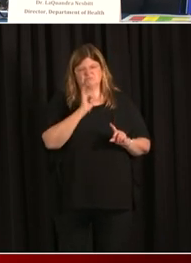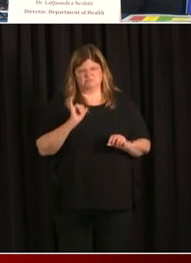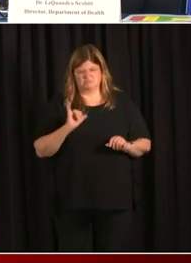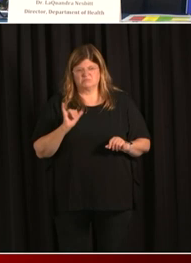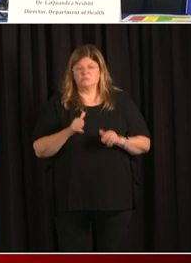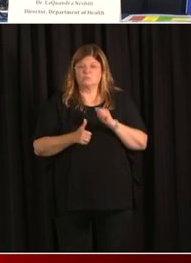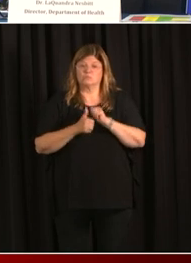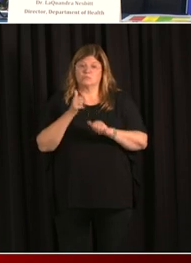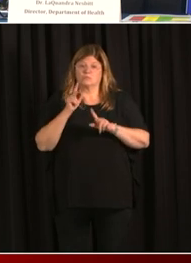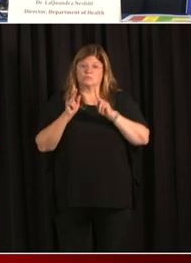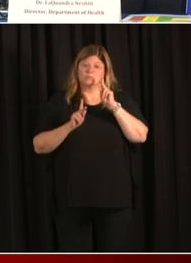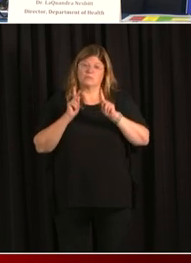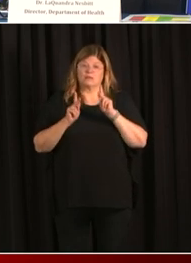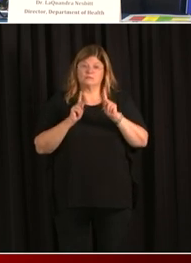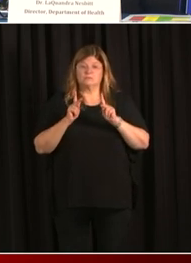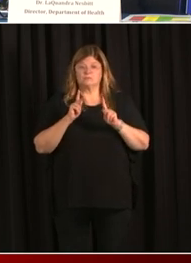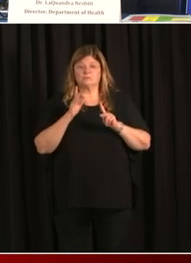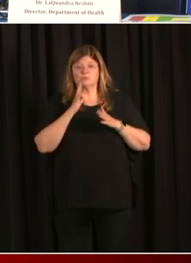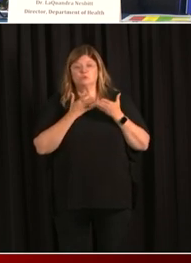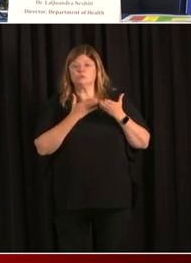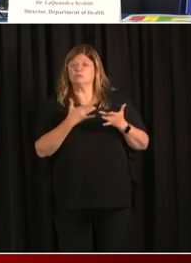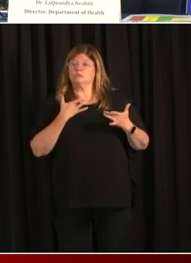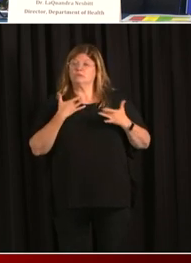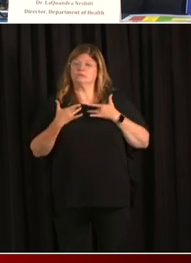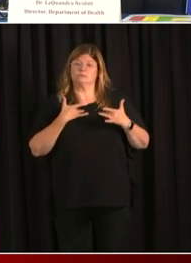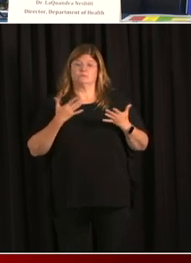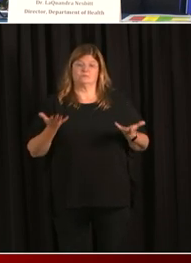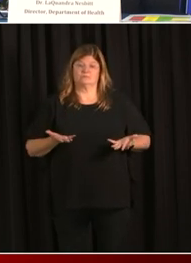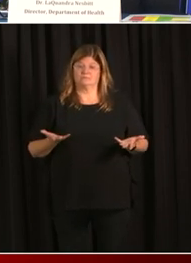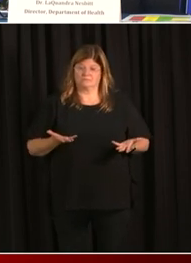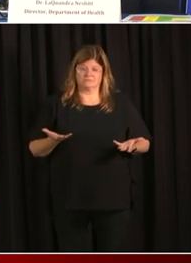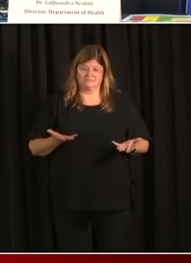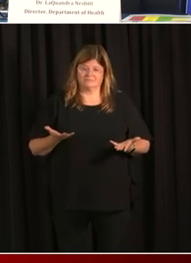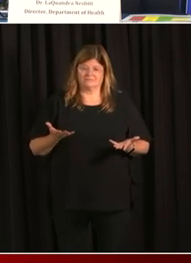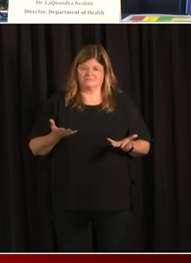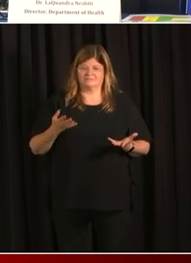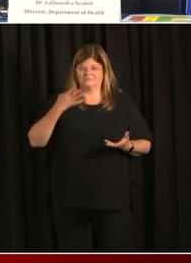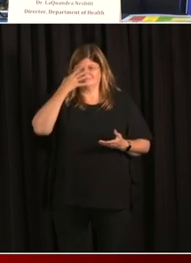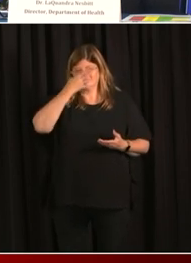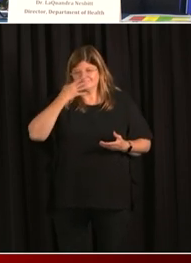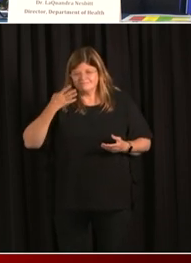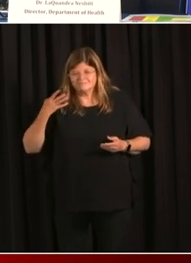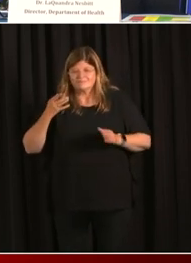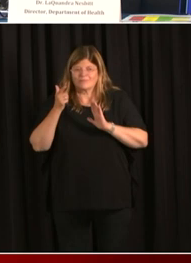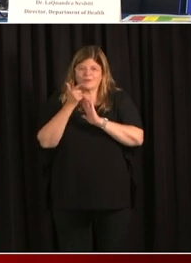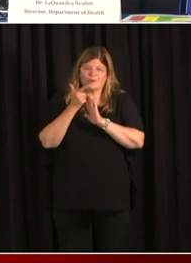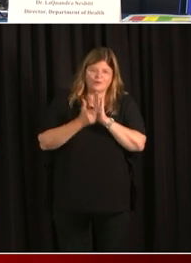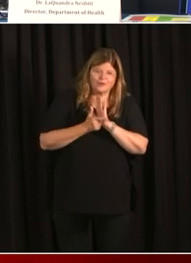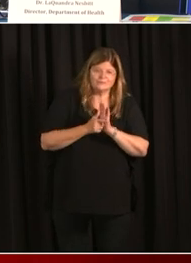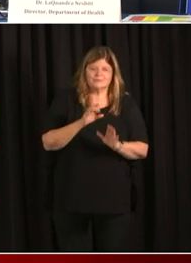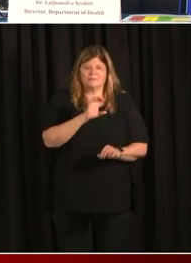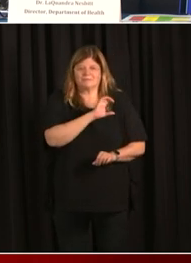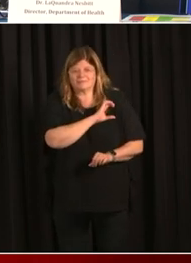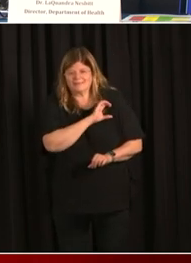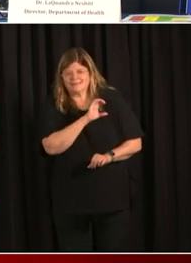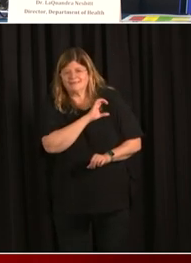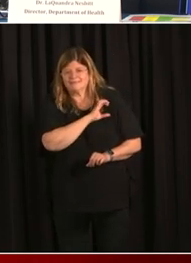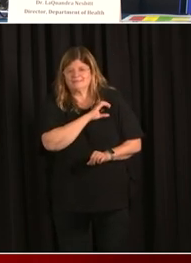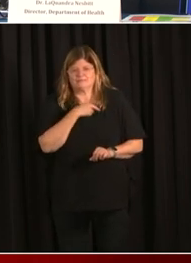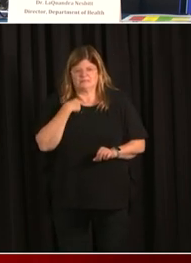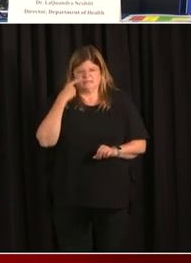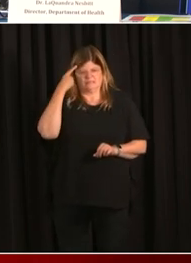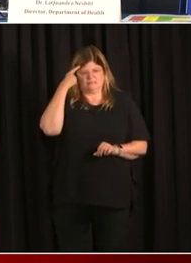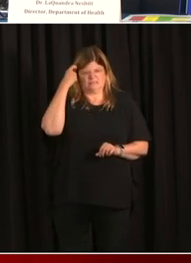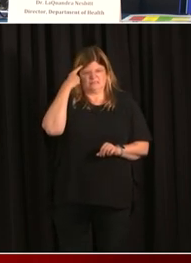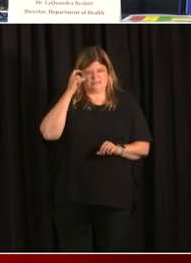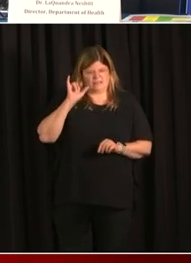is people suggest that there's concerns around immigration, law enforcement, et cetera. We believe that that is an issue